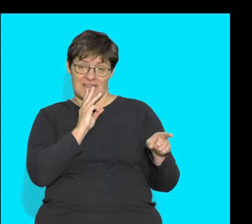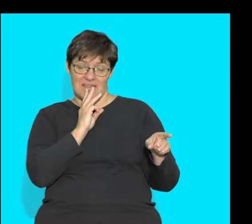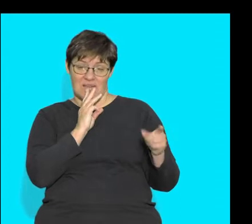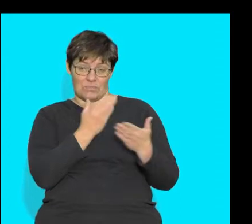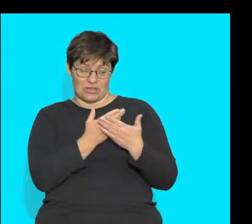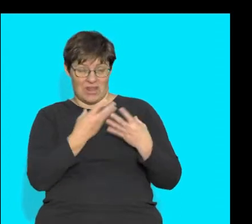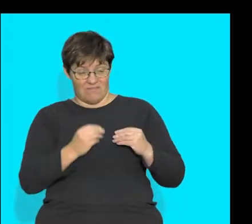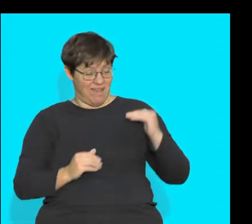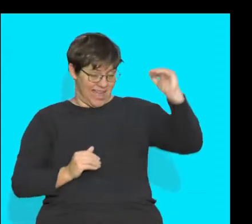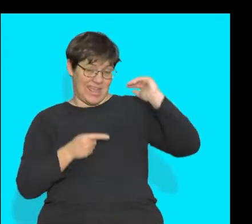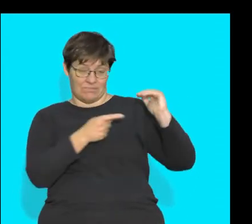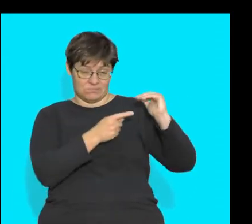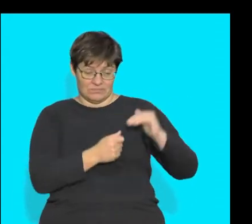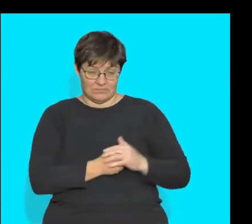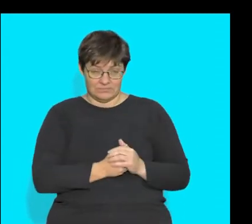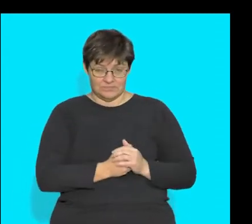potential.